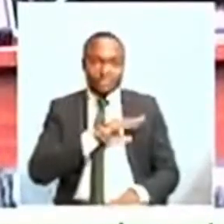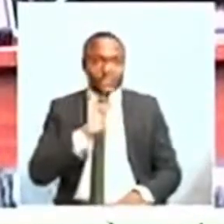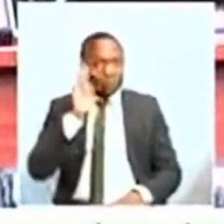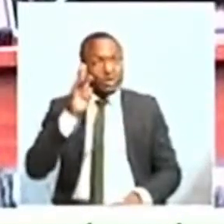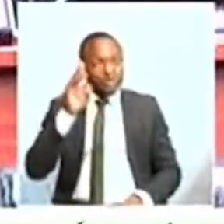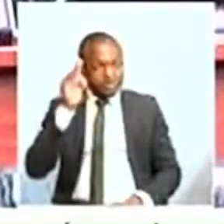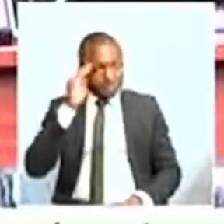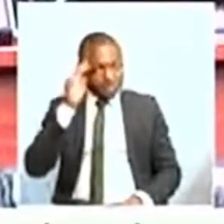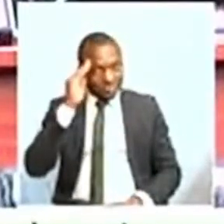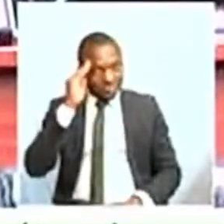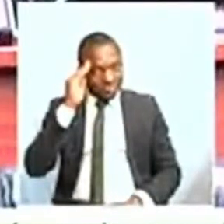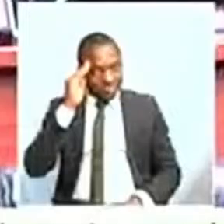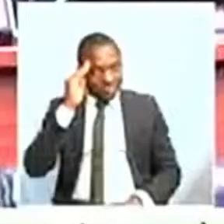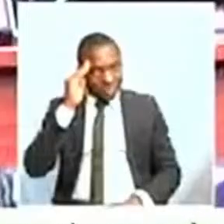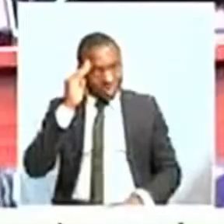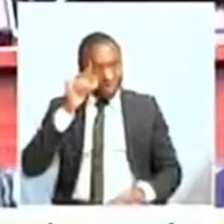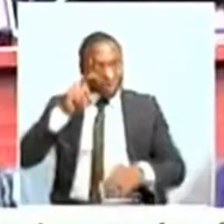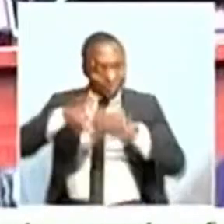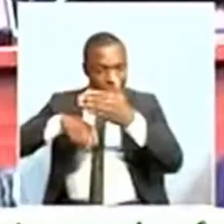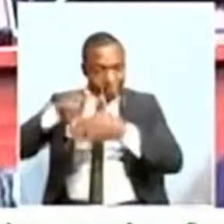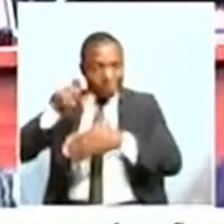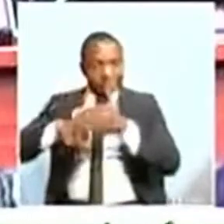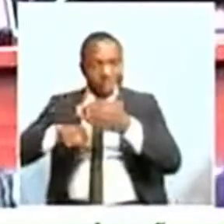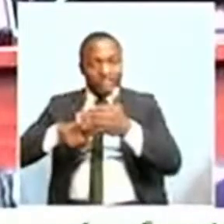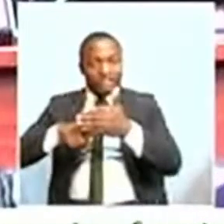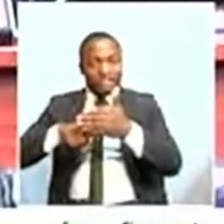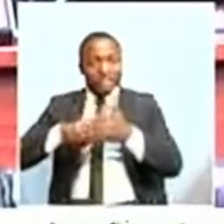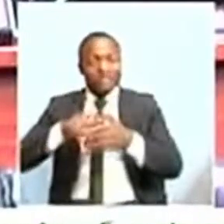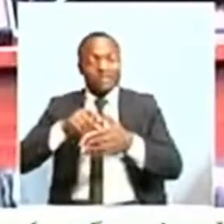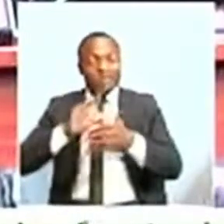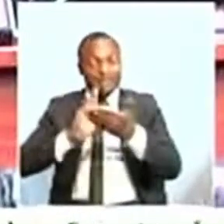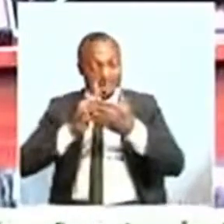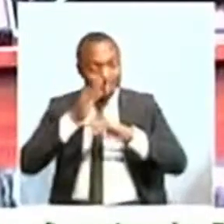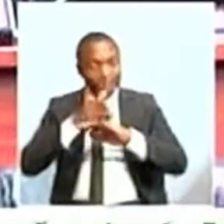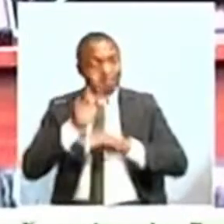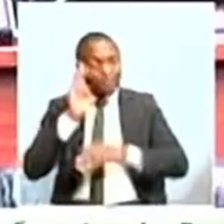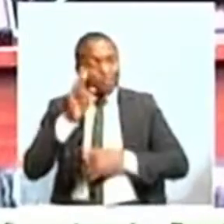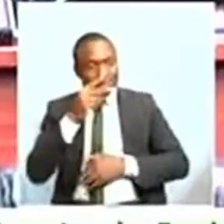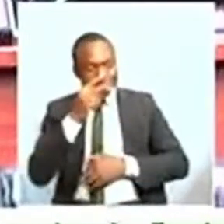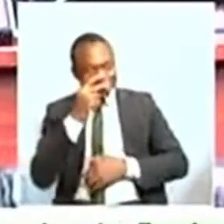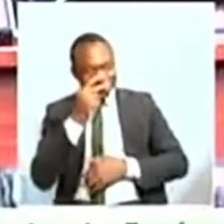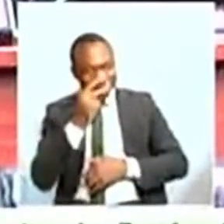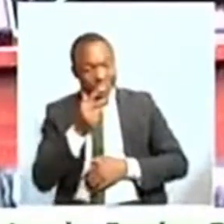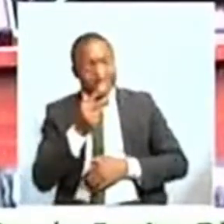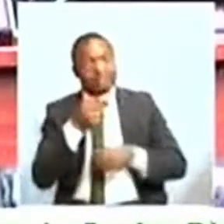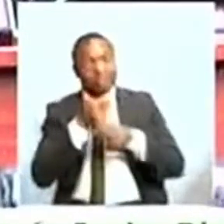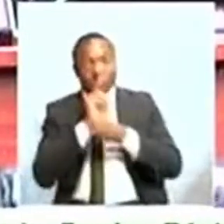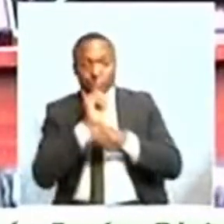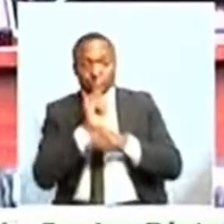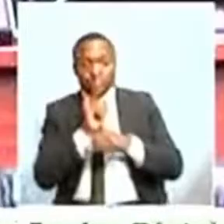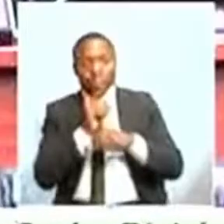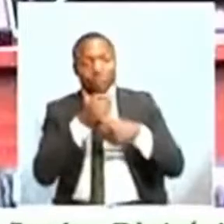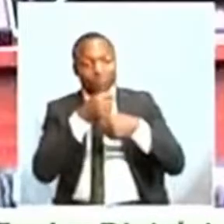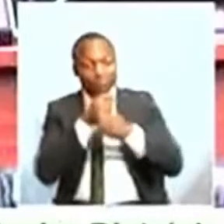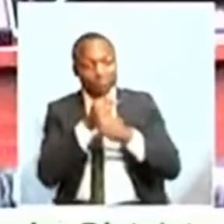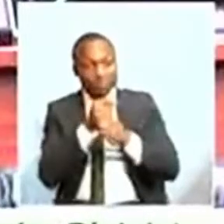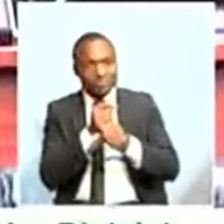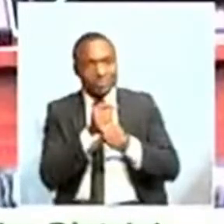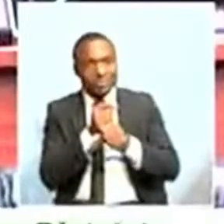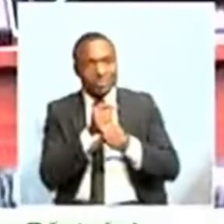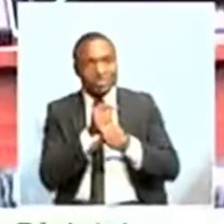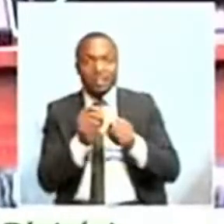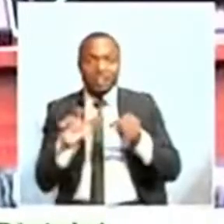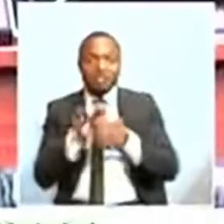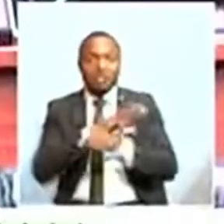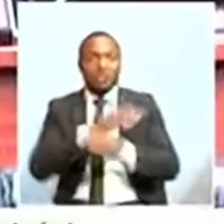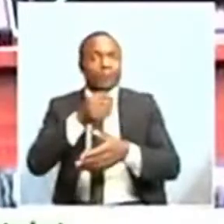know the exact costings. And obviously then we will ensure that we make that adequate